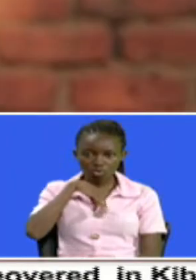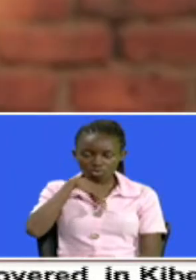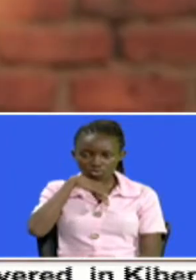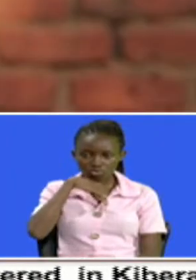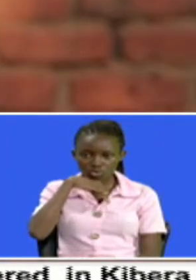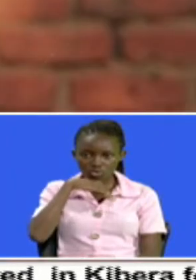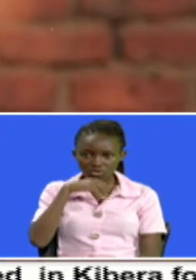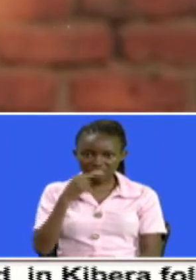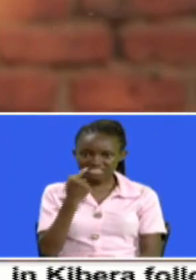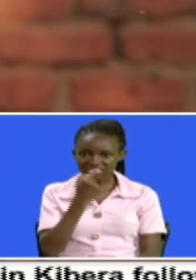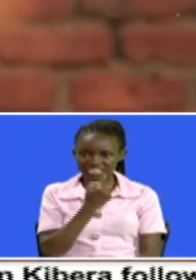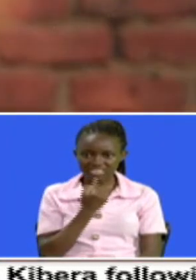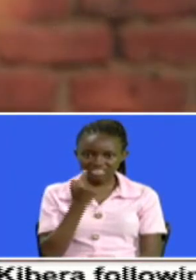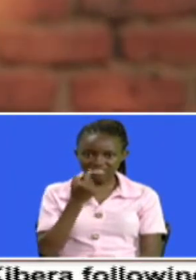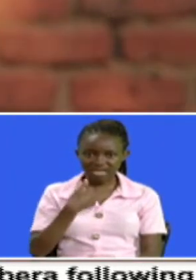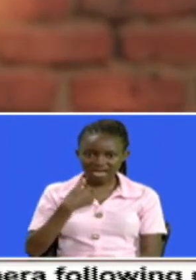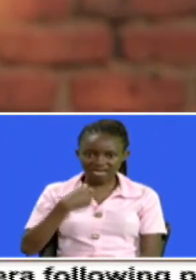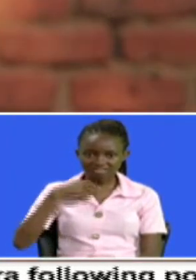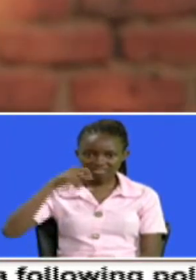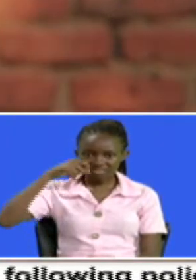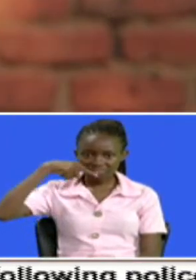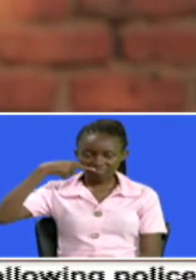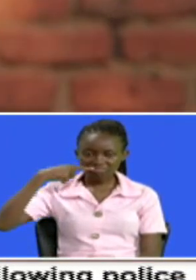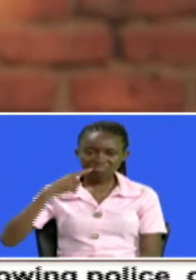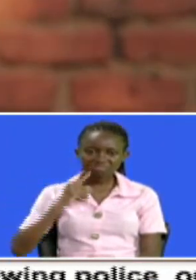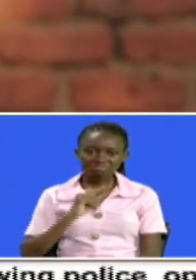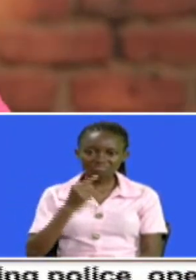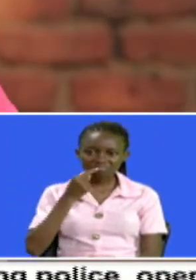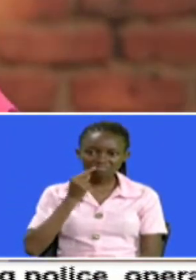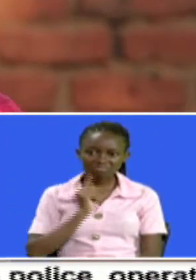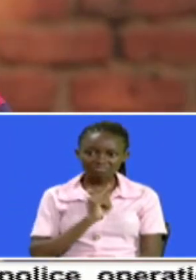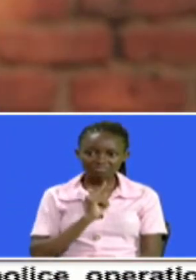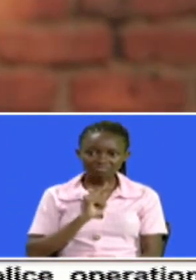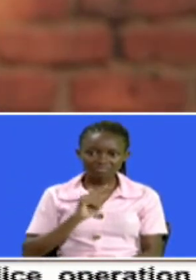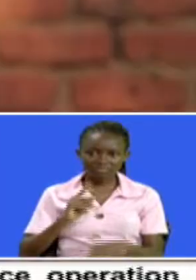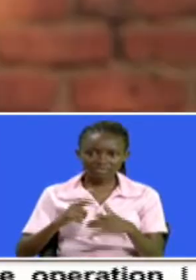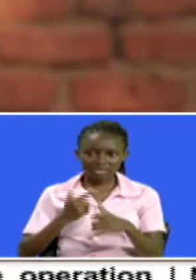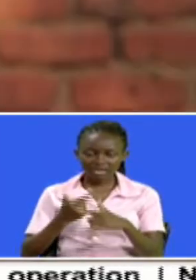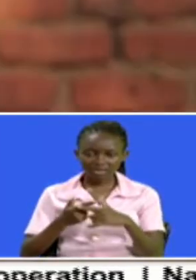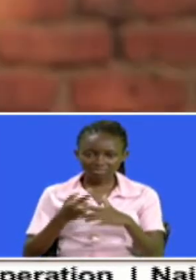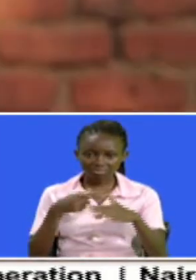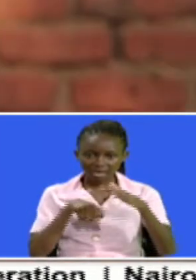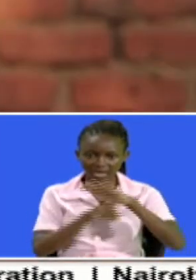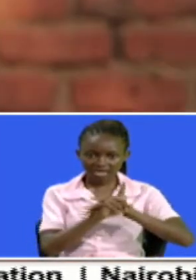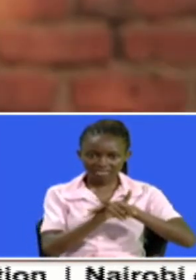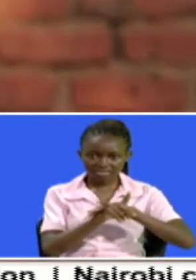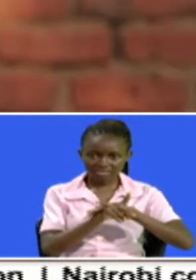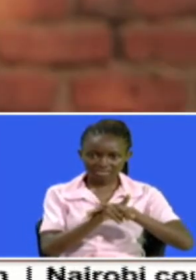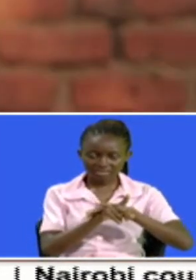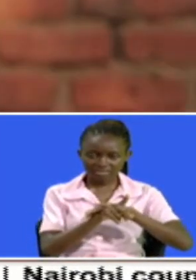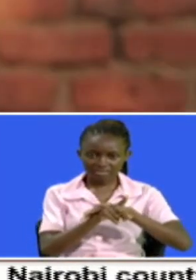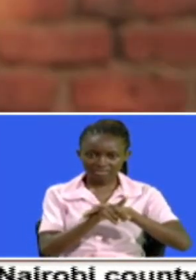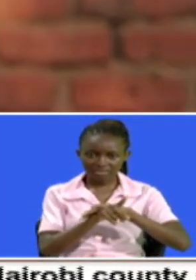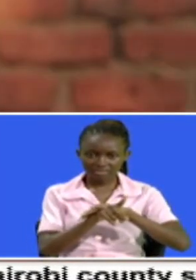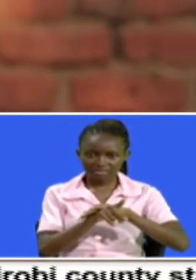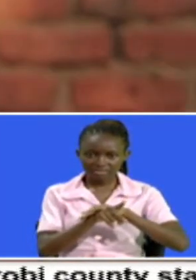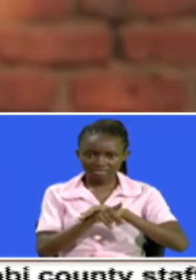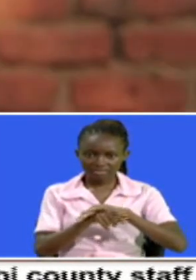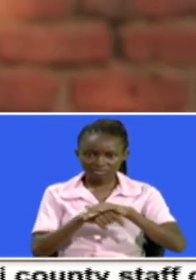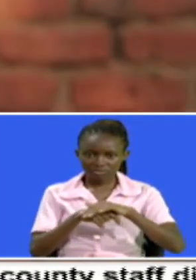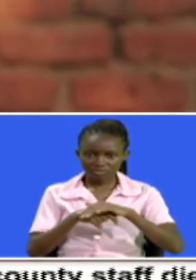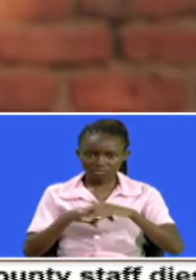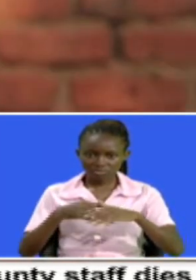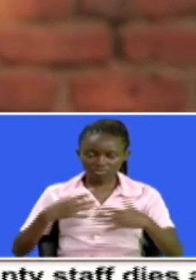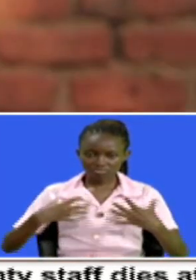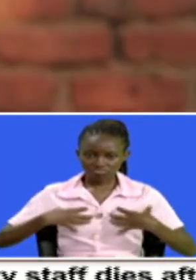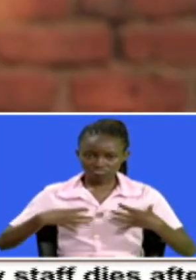inakuwa inatoka mate. Akaingia hapa kwa mlango. Ndio imeenda kumshikilia hiyo matiti mawili